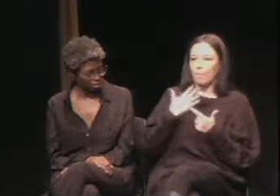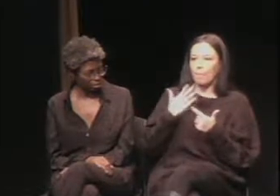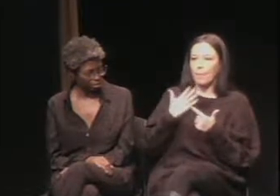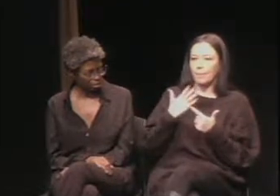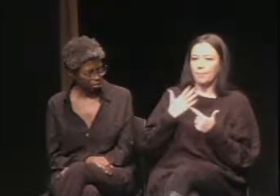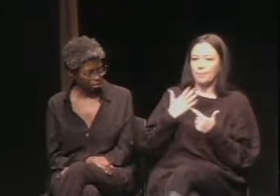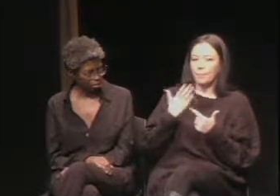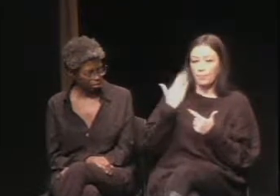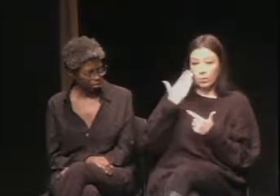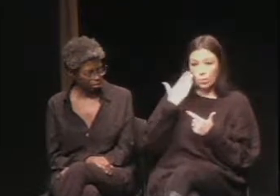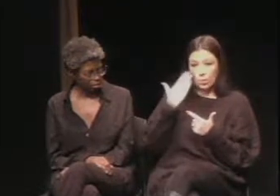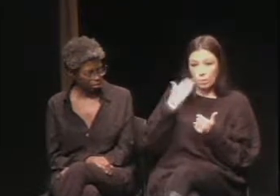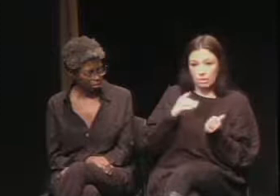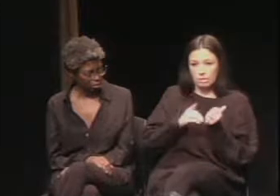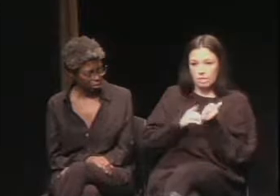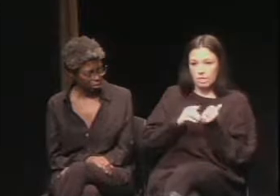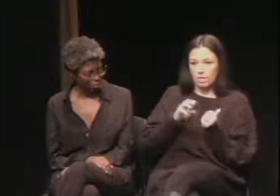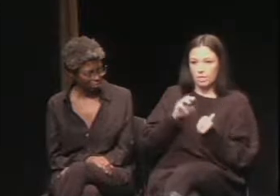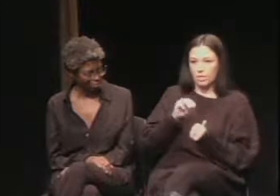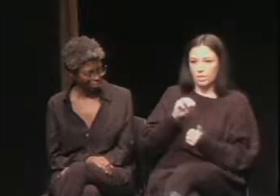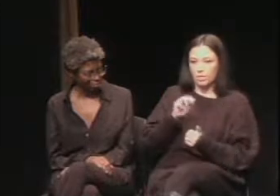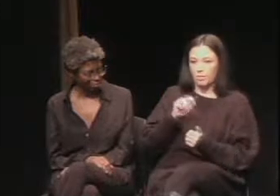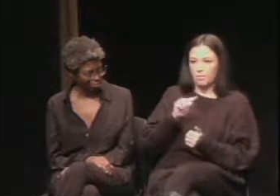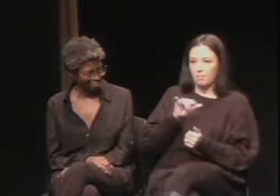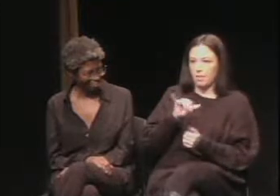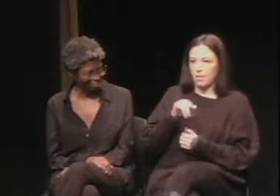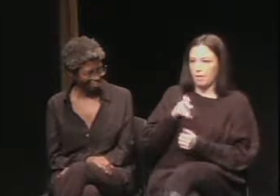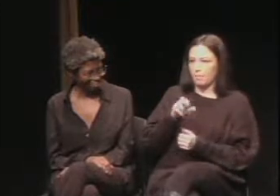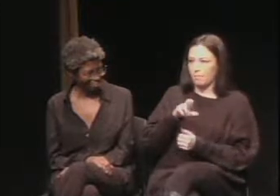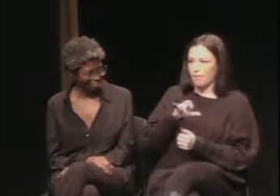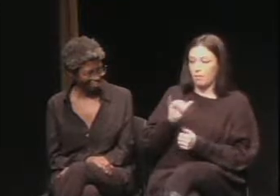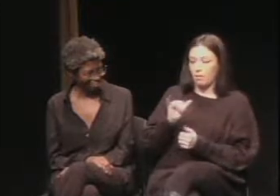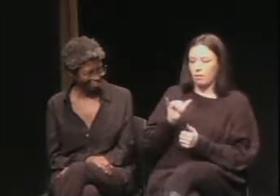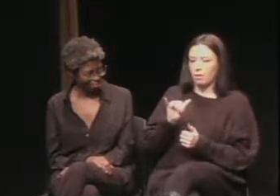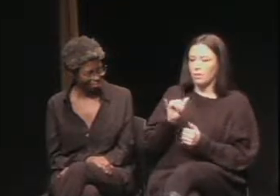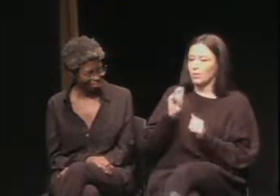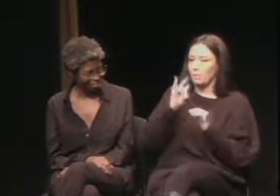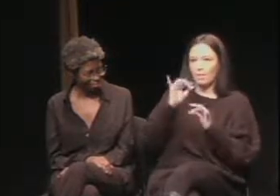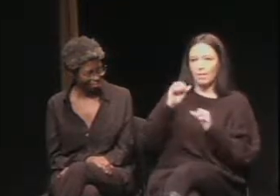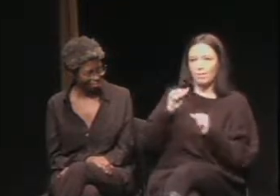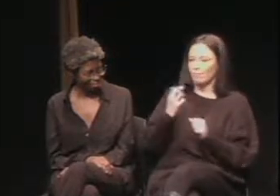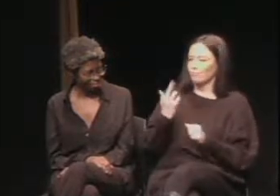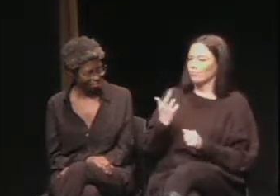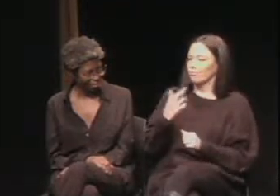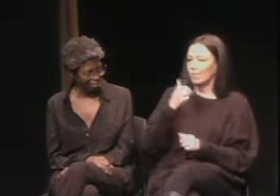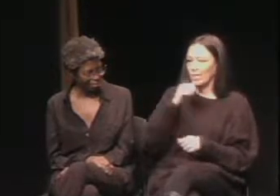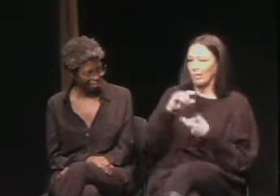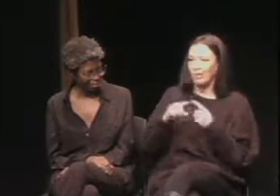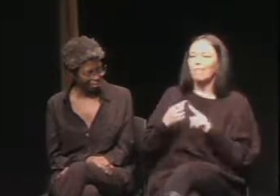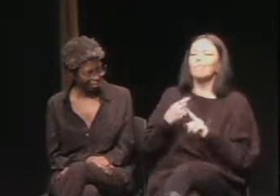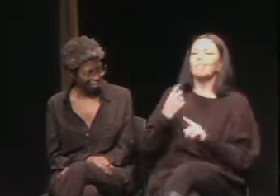y'all may know Dr. Imani Perry. If you don't, you mm-hmm. should know her. She's amazing. Mm-hmm. She's one of my good girlfriends, and one of the